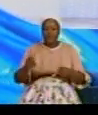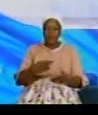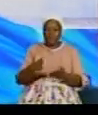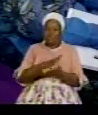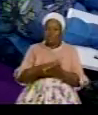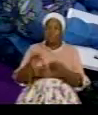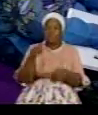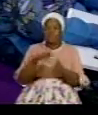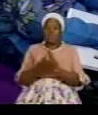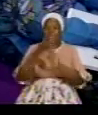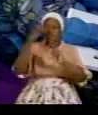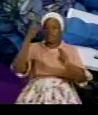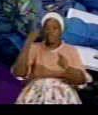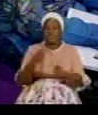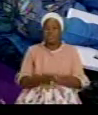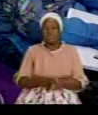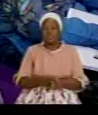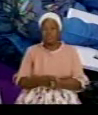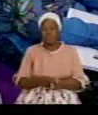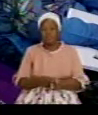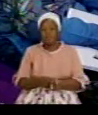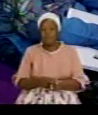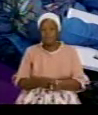in Jesus' name.